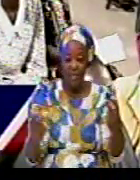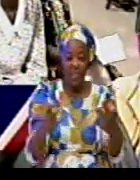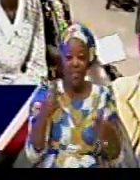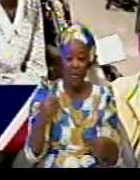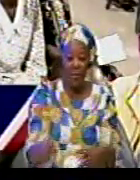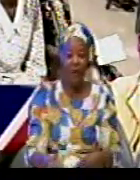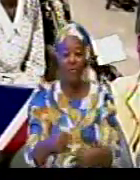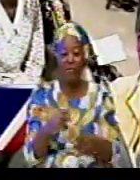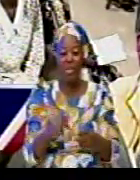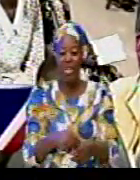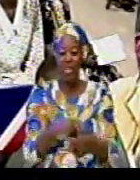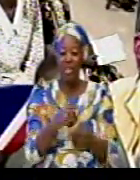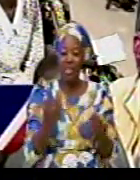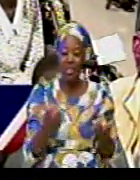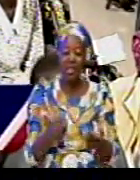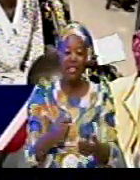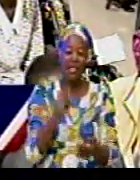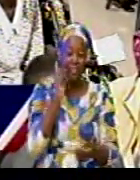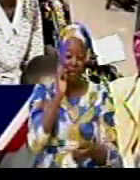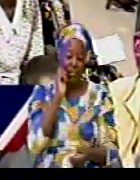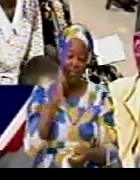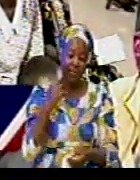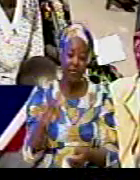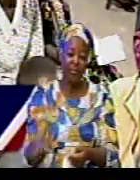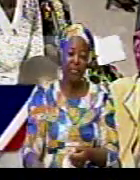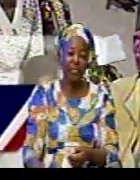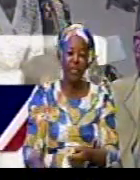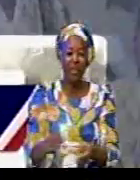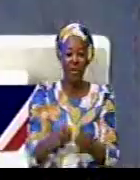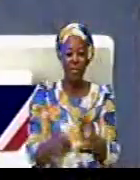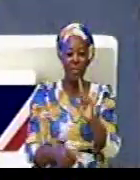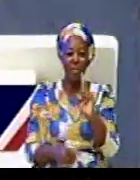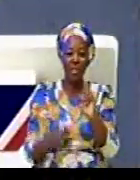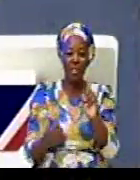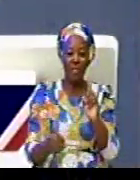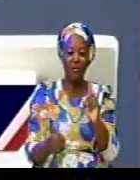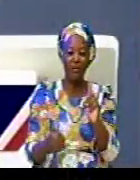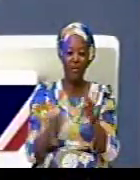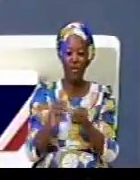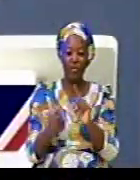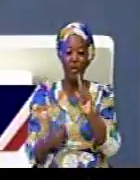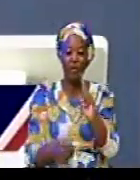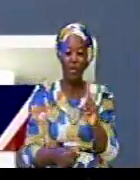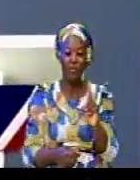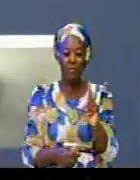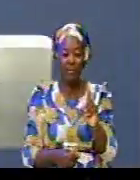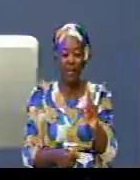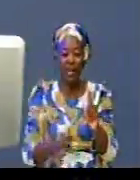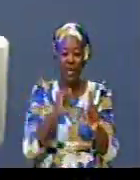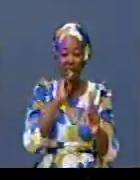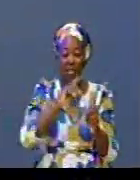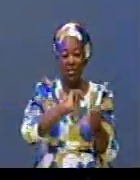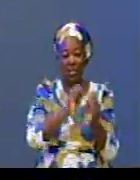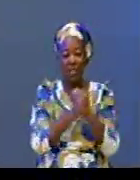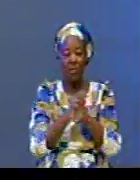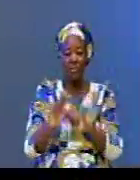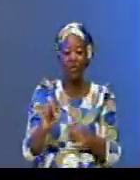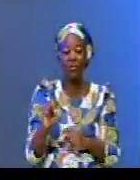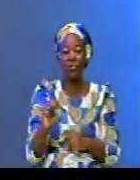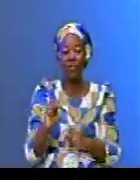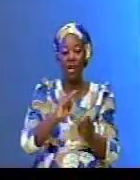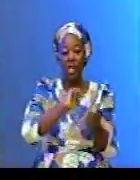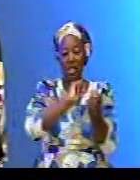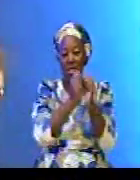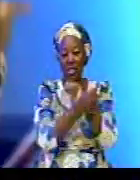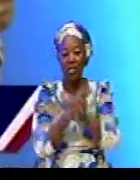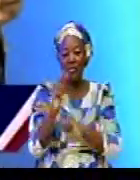Triumph of victors through the divine touch. Number one now.